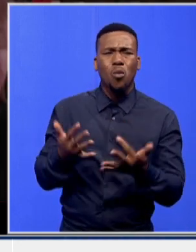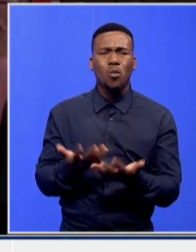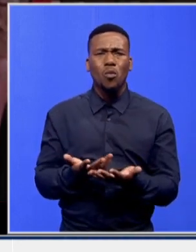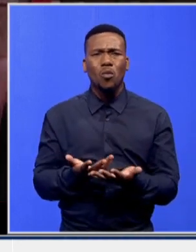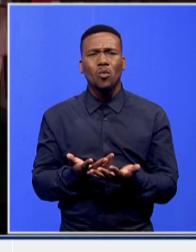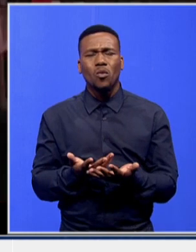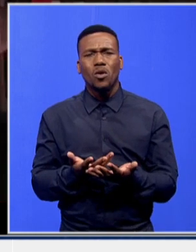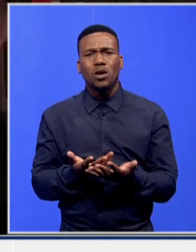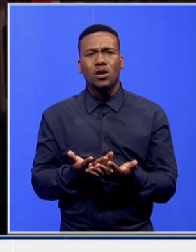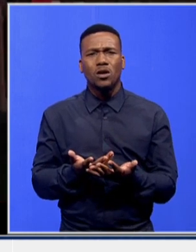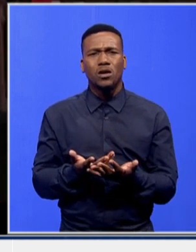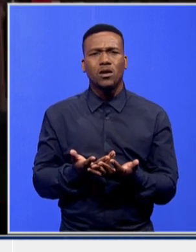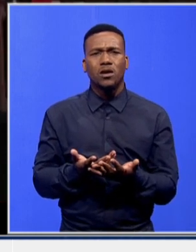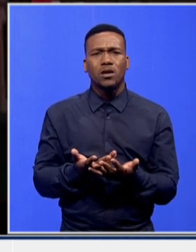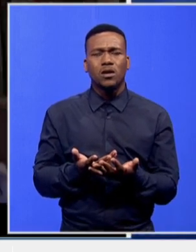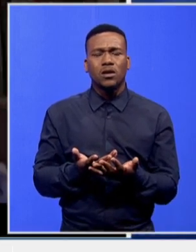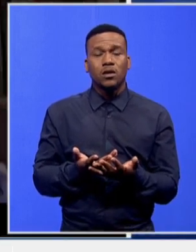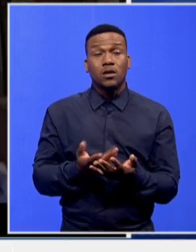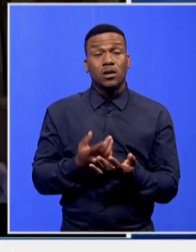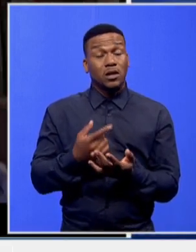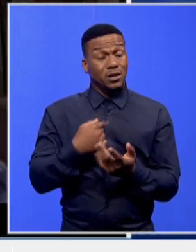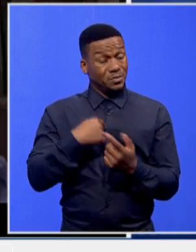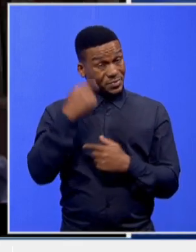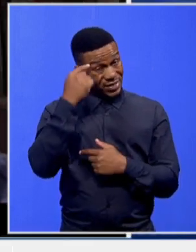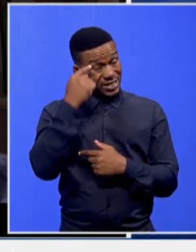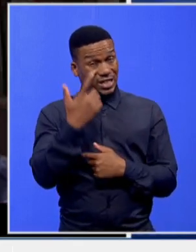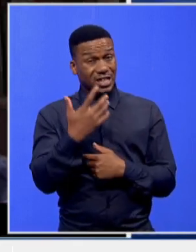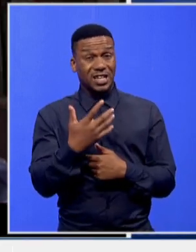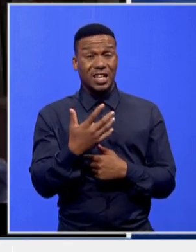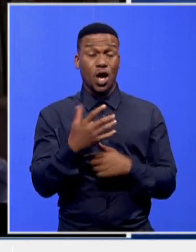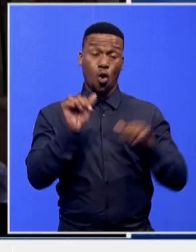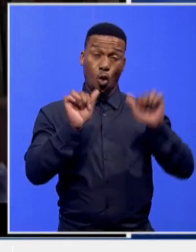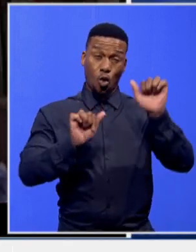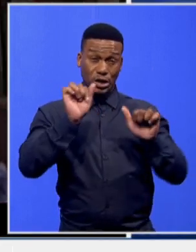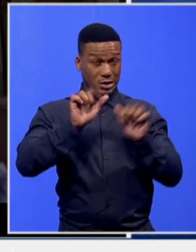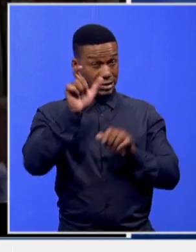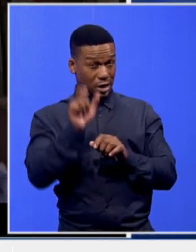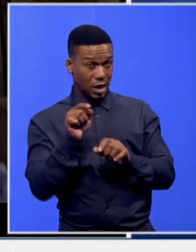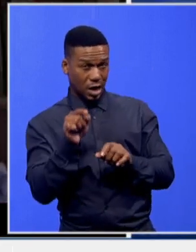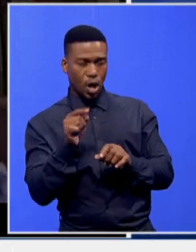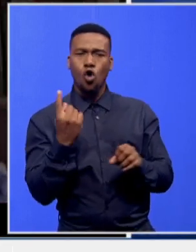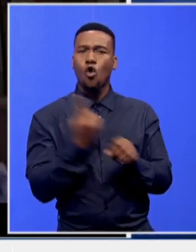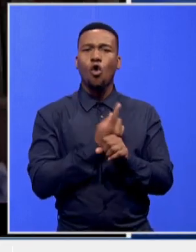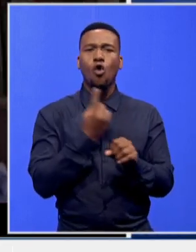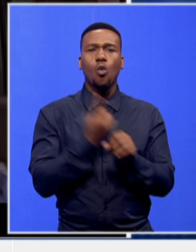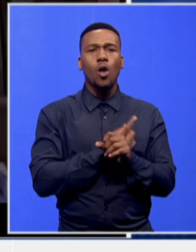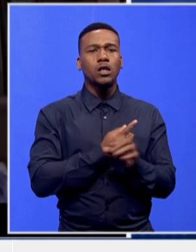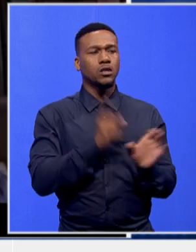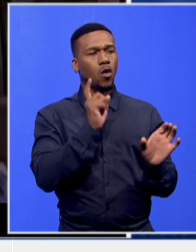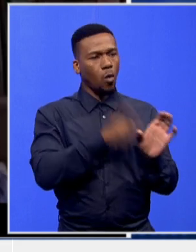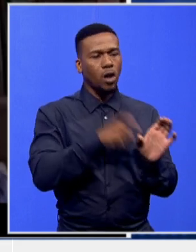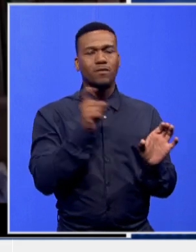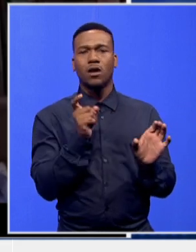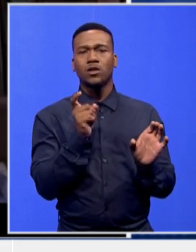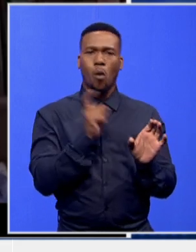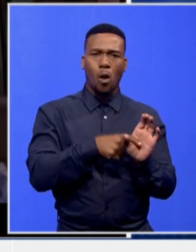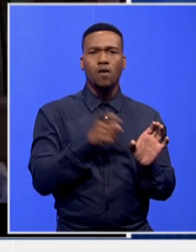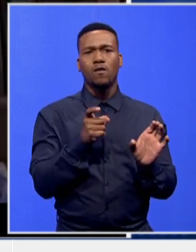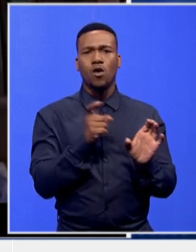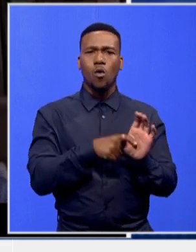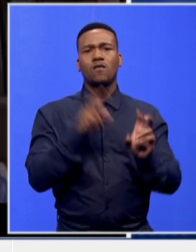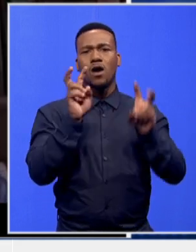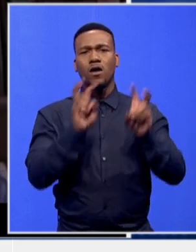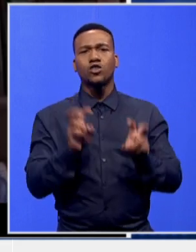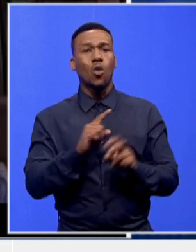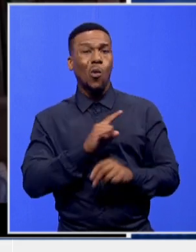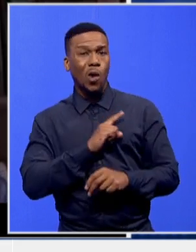I think the issue is that the auditors always qualified Eskom on its reporting in